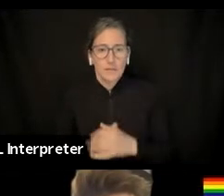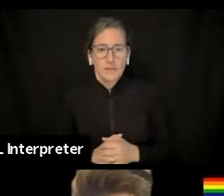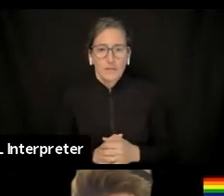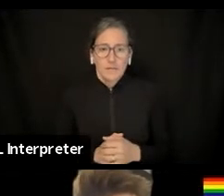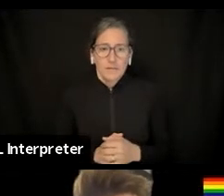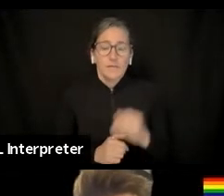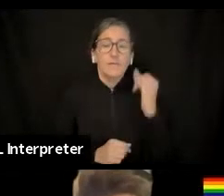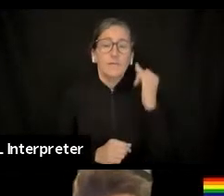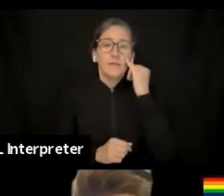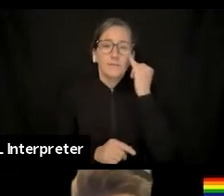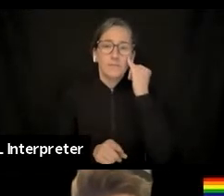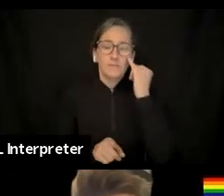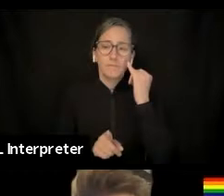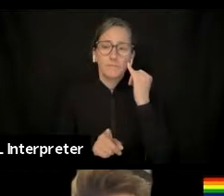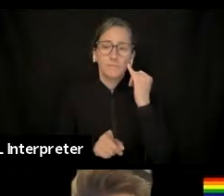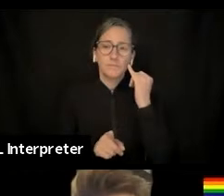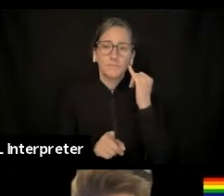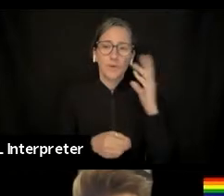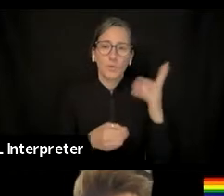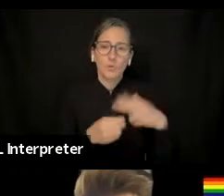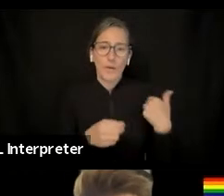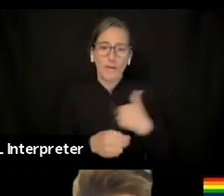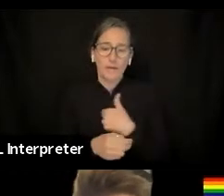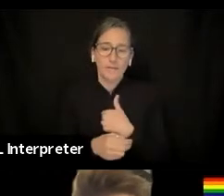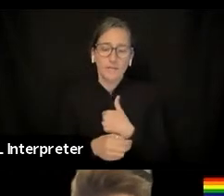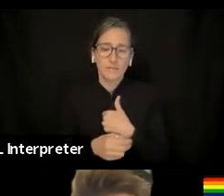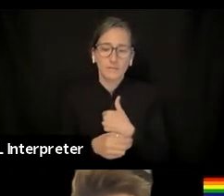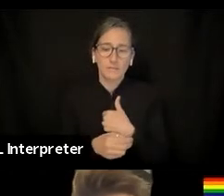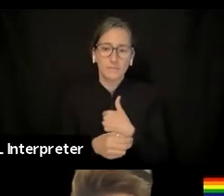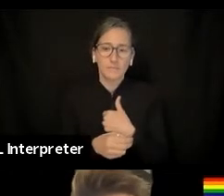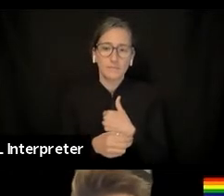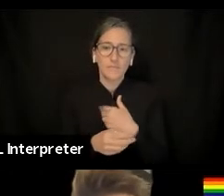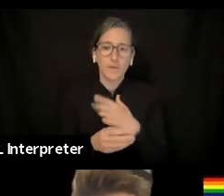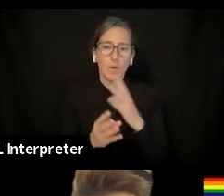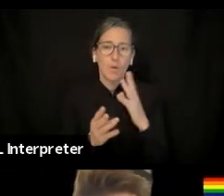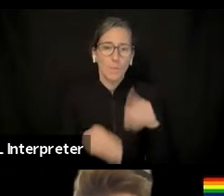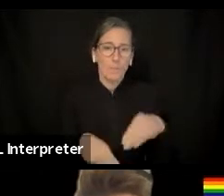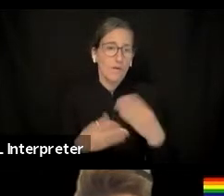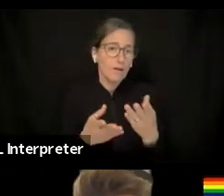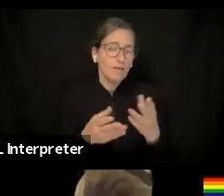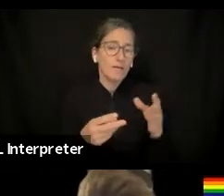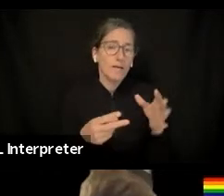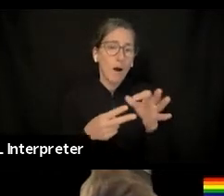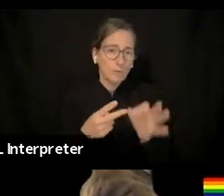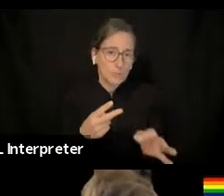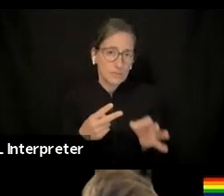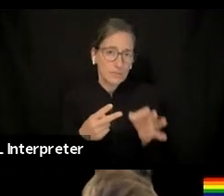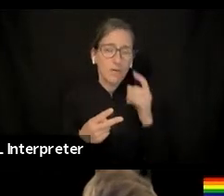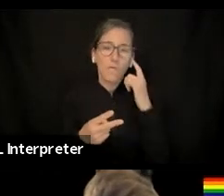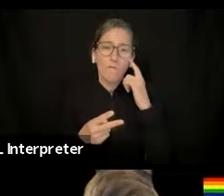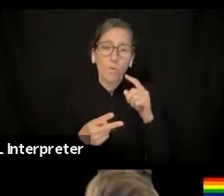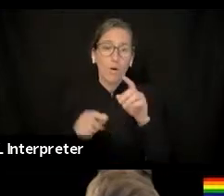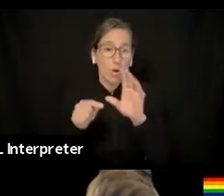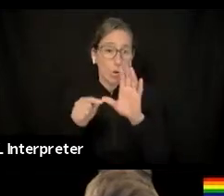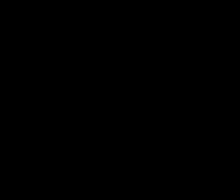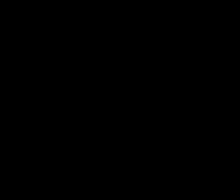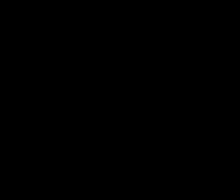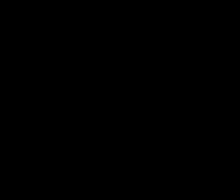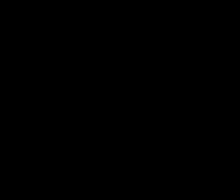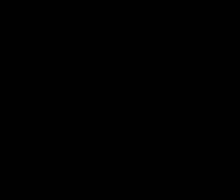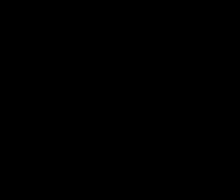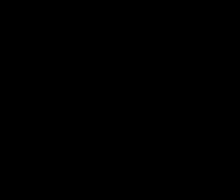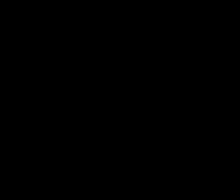also have the ability for you to use the closed caption if that works best for you.